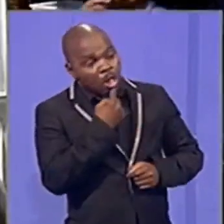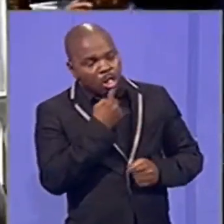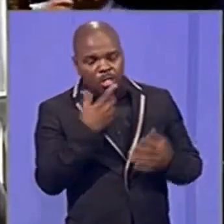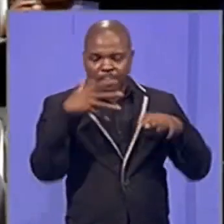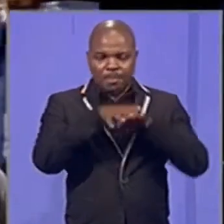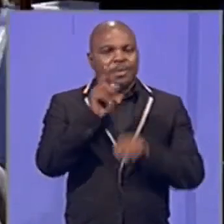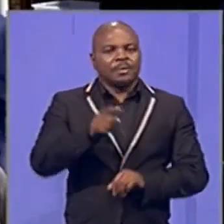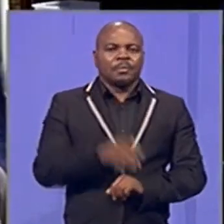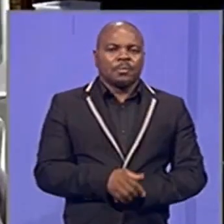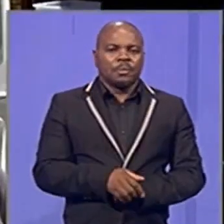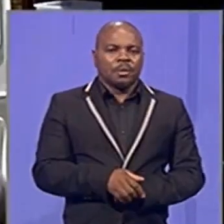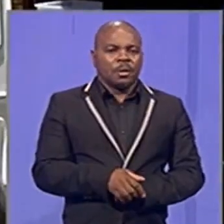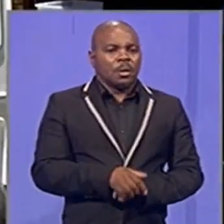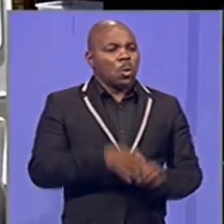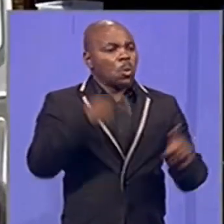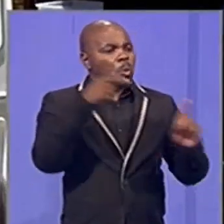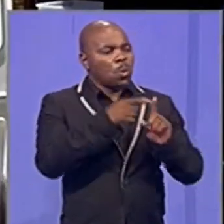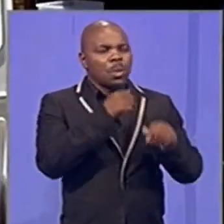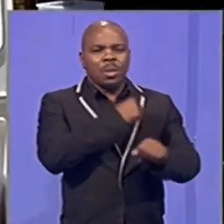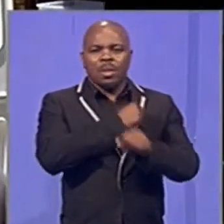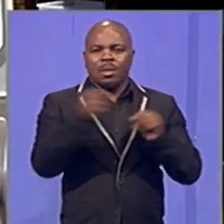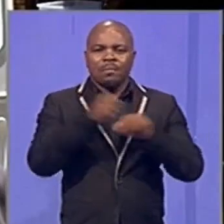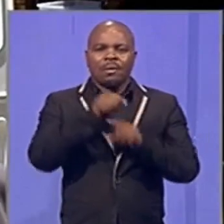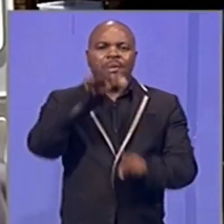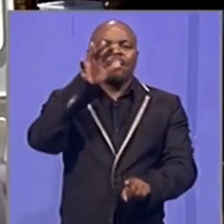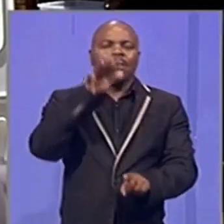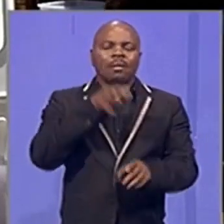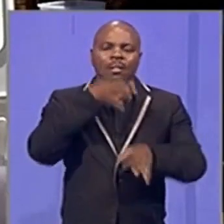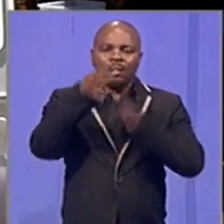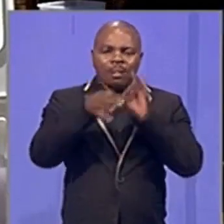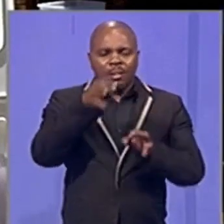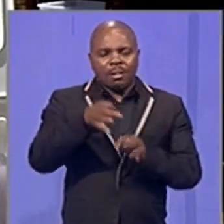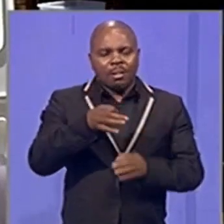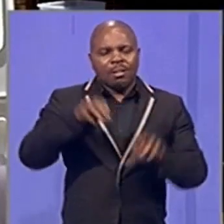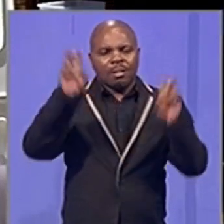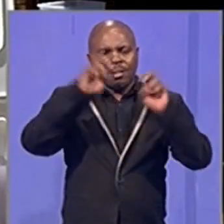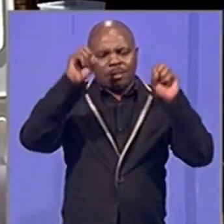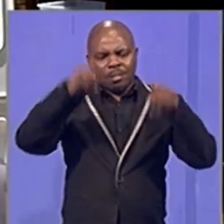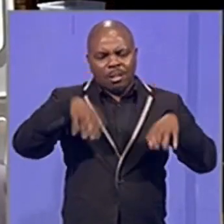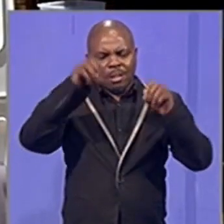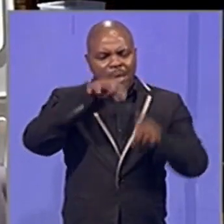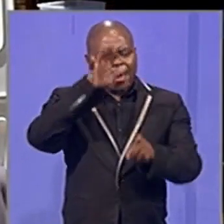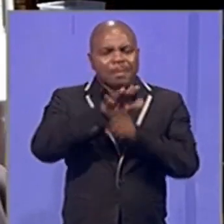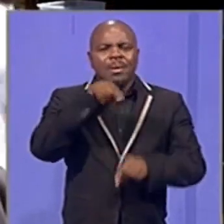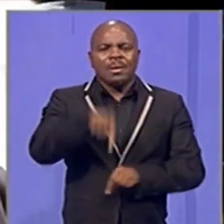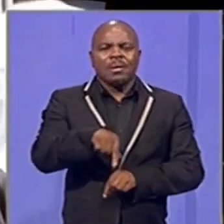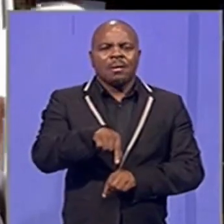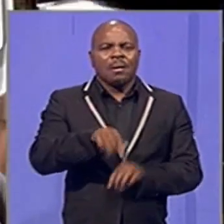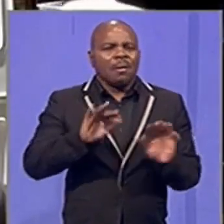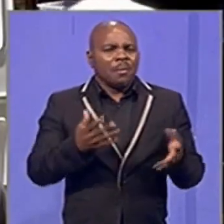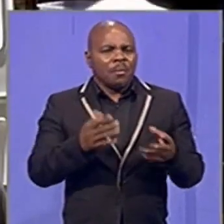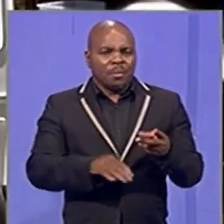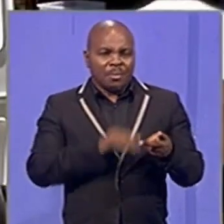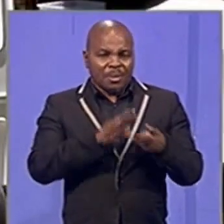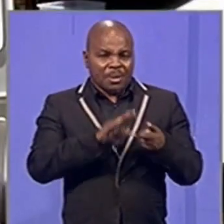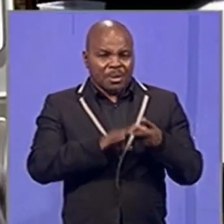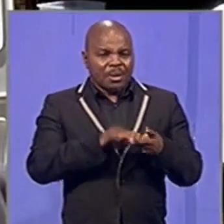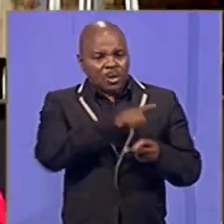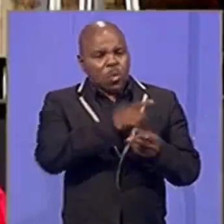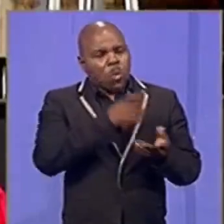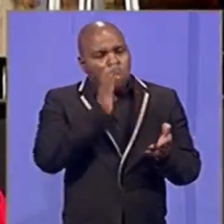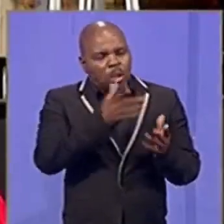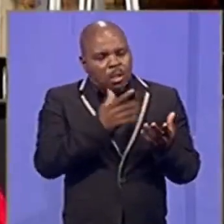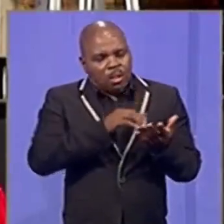didn't mention the impact of load shedding on our people in the province and action steps that he might take to mitigate